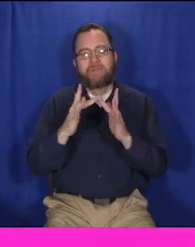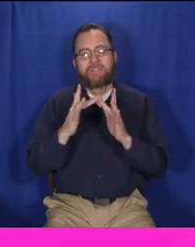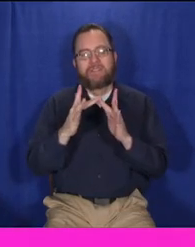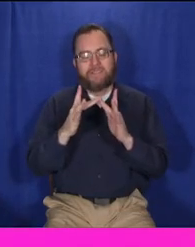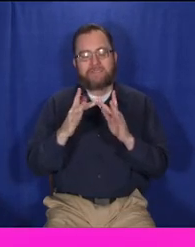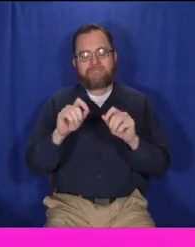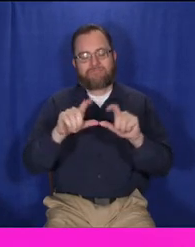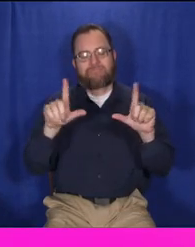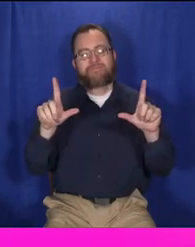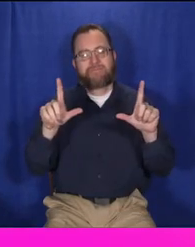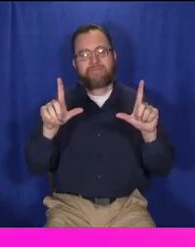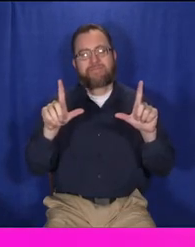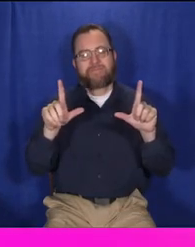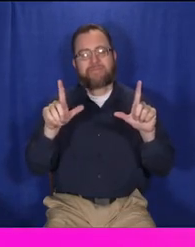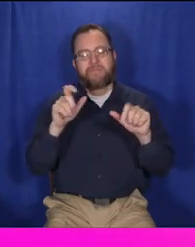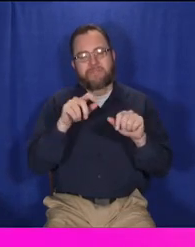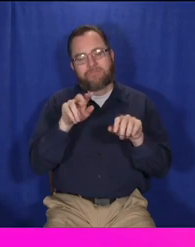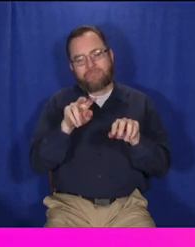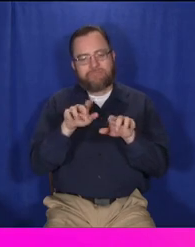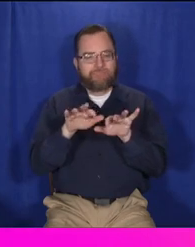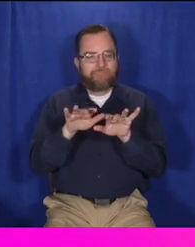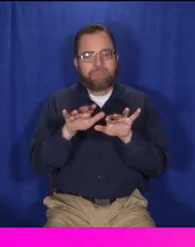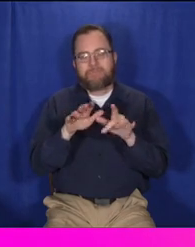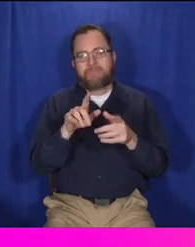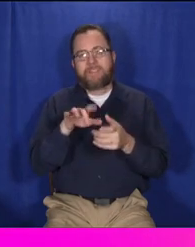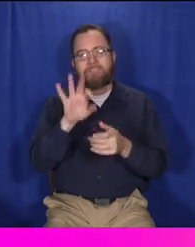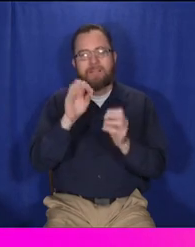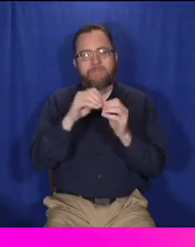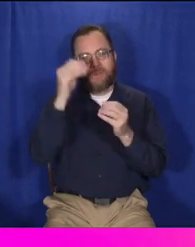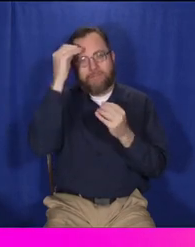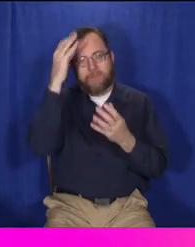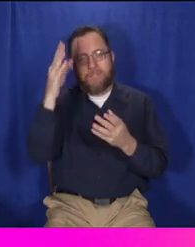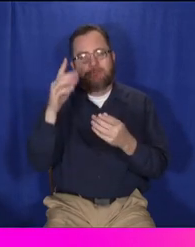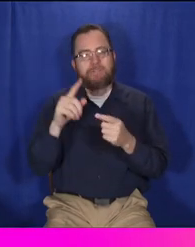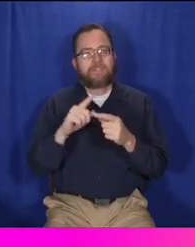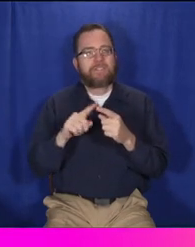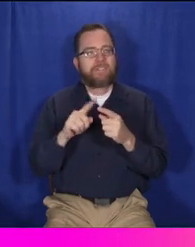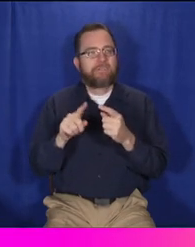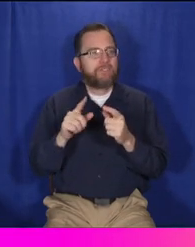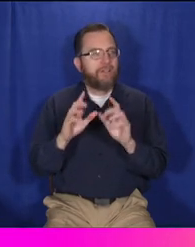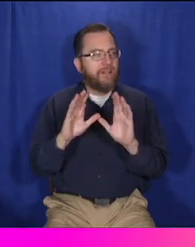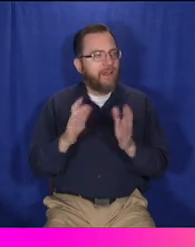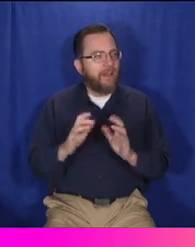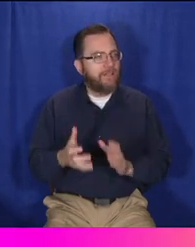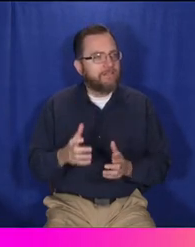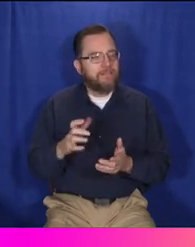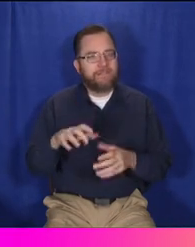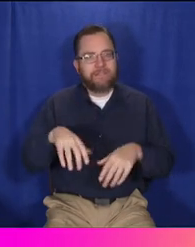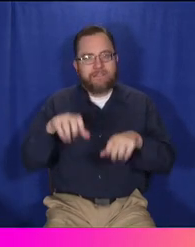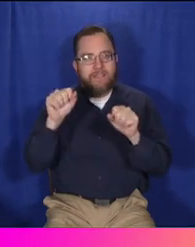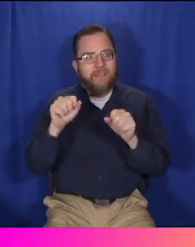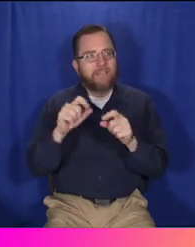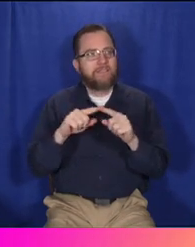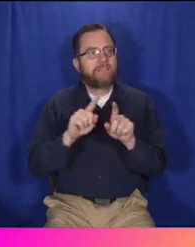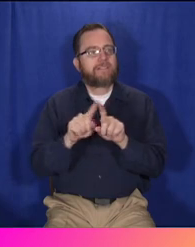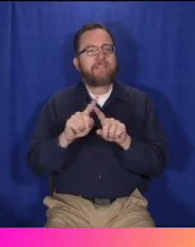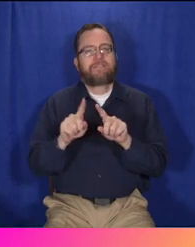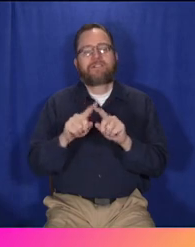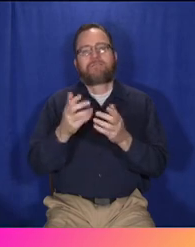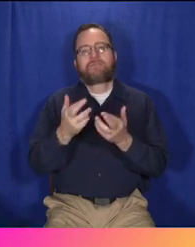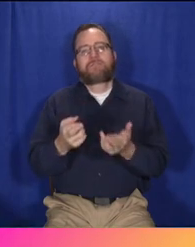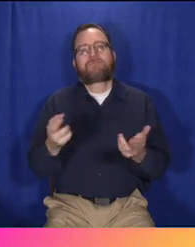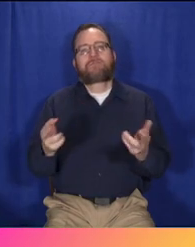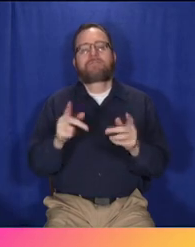on. You can find out more information about resources we have. We have classes that you can sign up for that are coming up in the